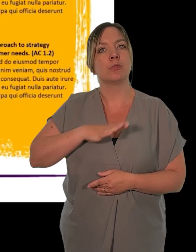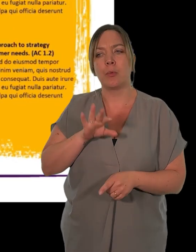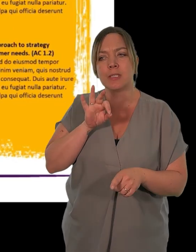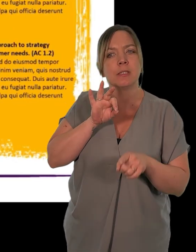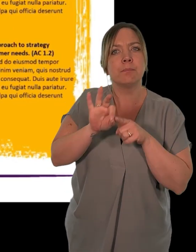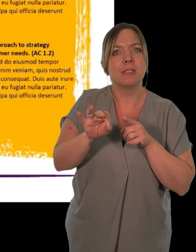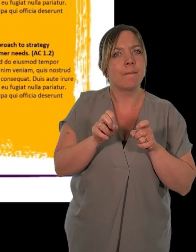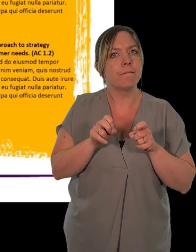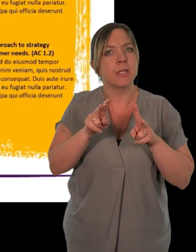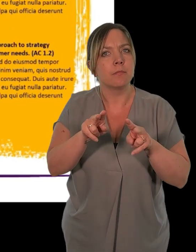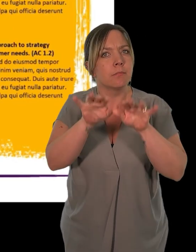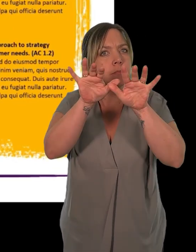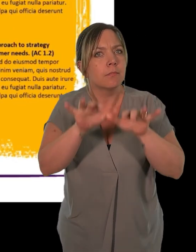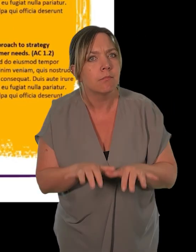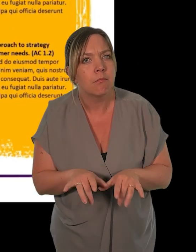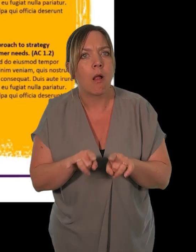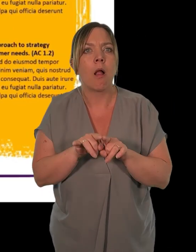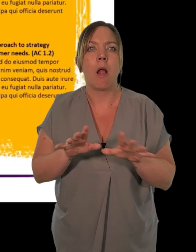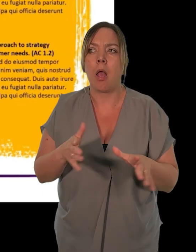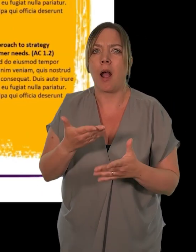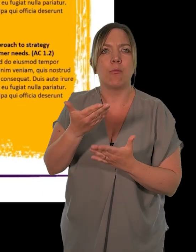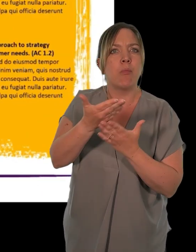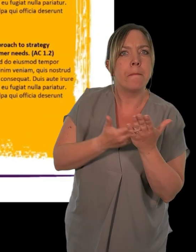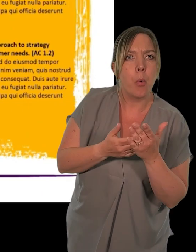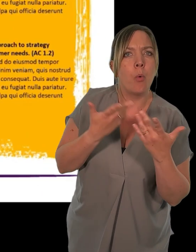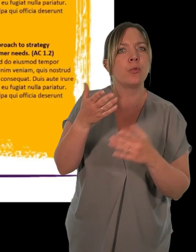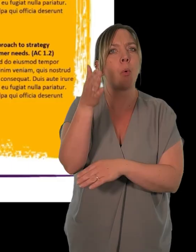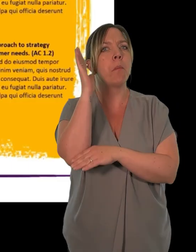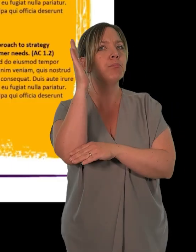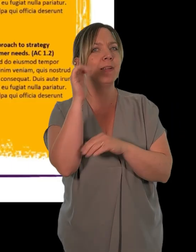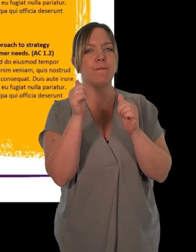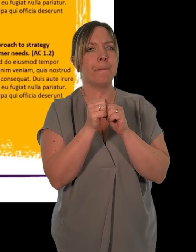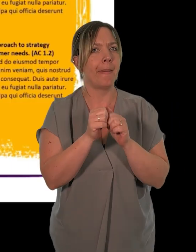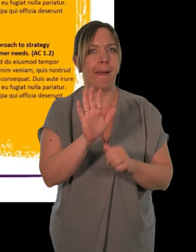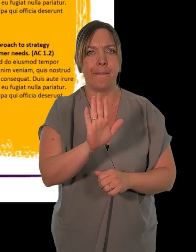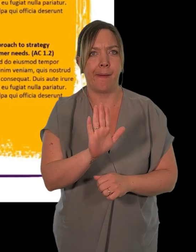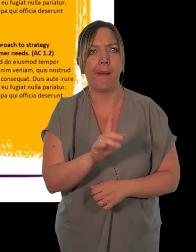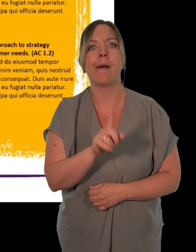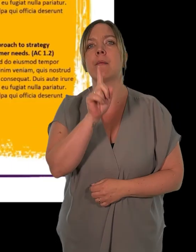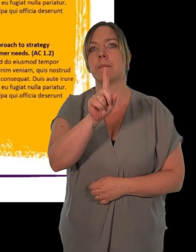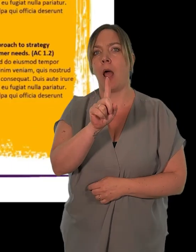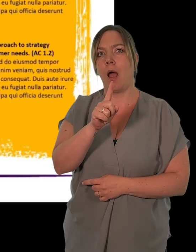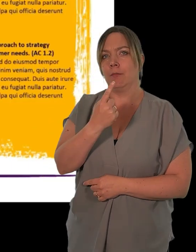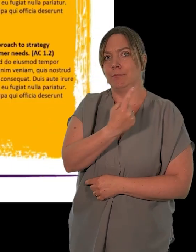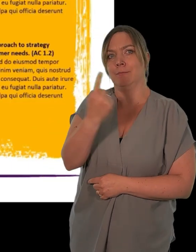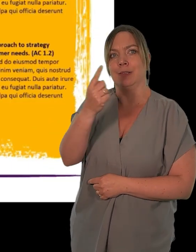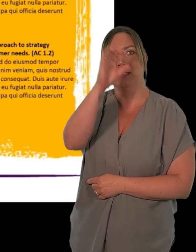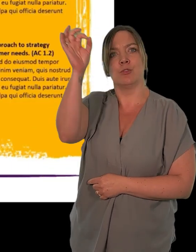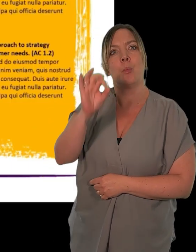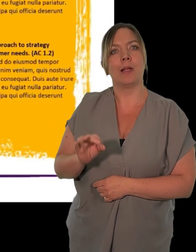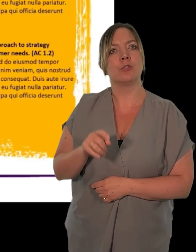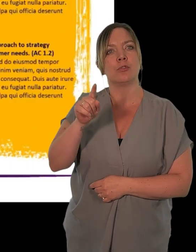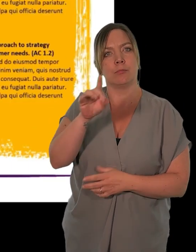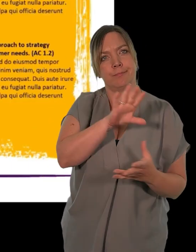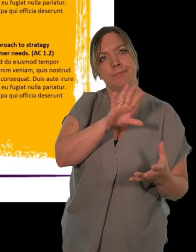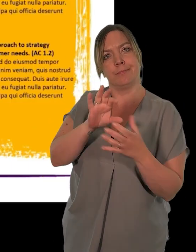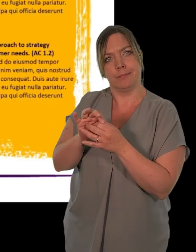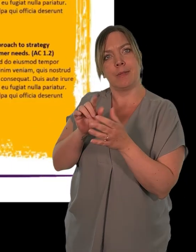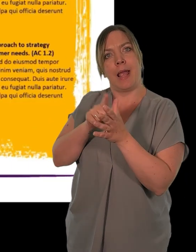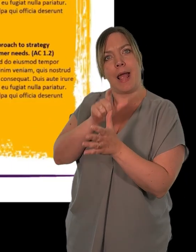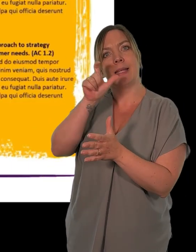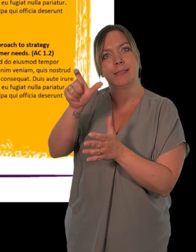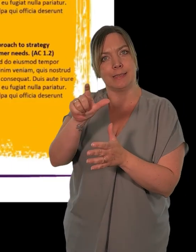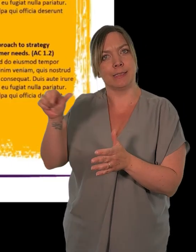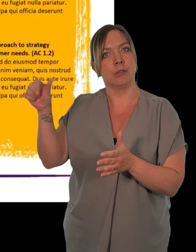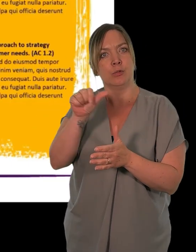as a report or briefing paper, but each question and related AC reference should be presented along with